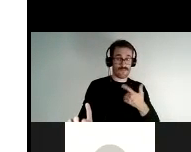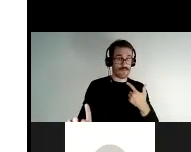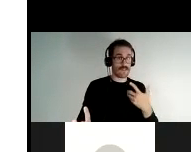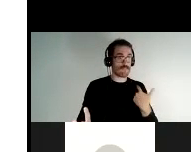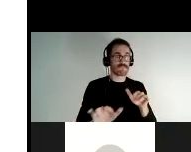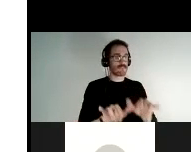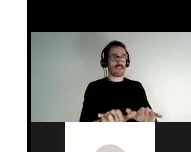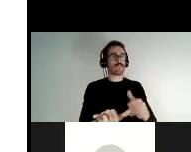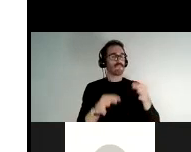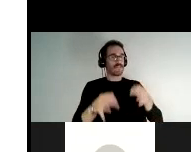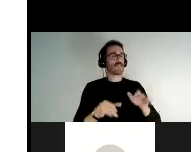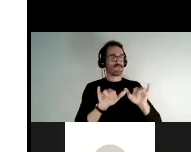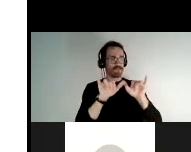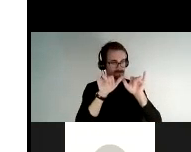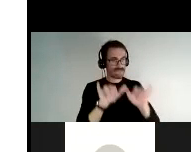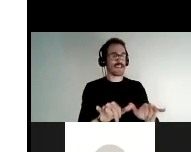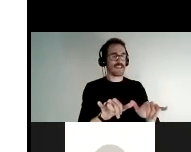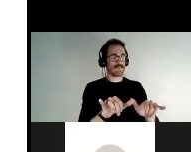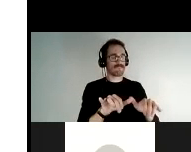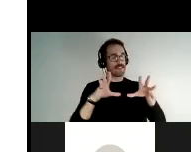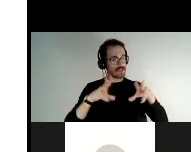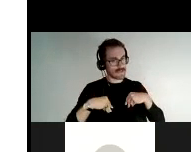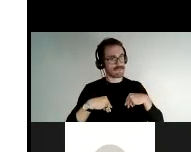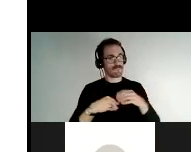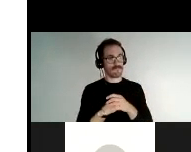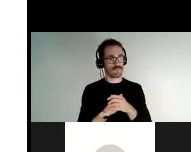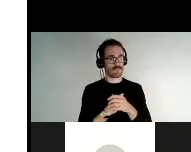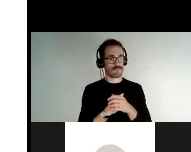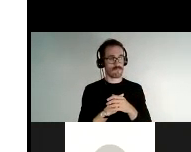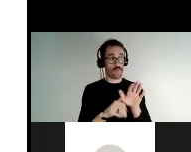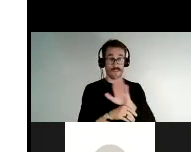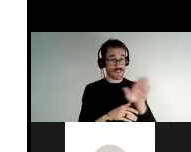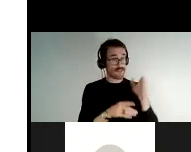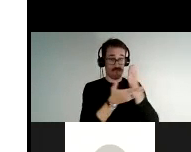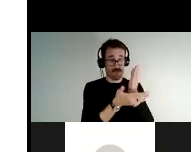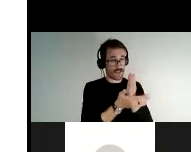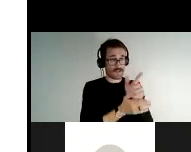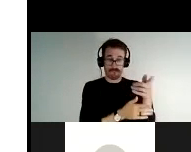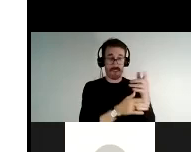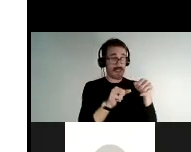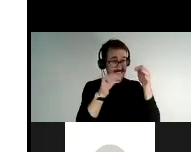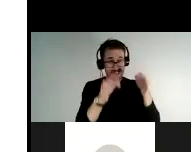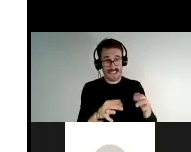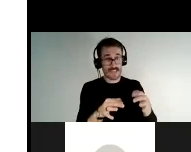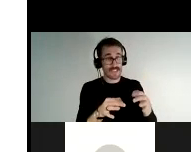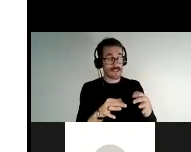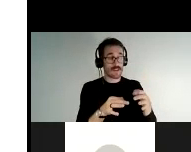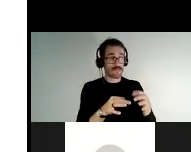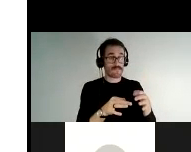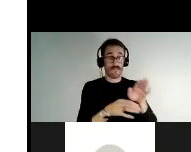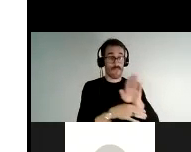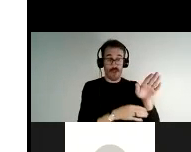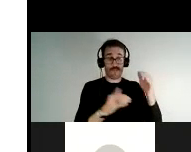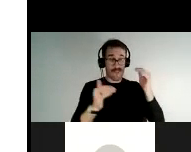they're entitled to live in the situation and to give their money away and live in as adults, and so